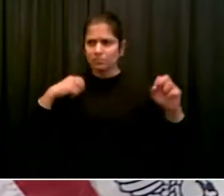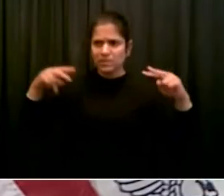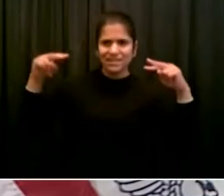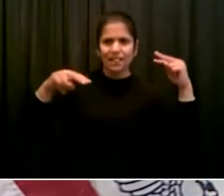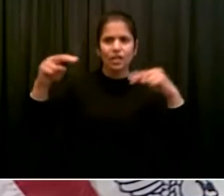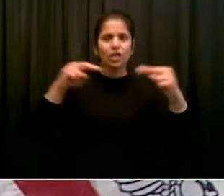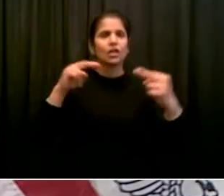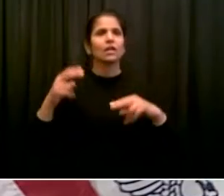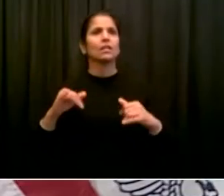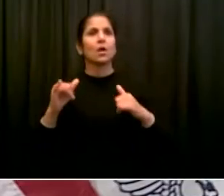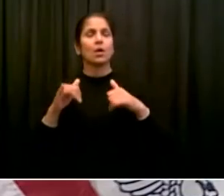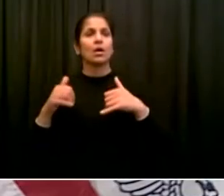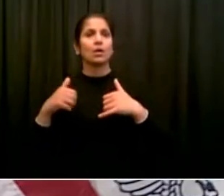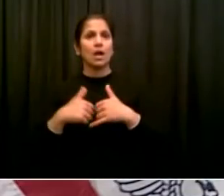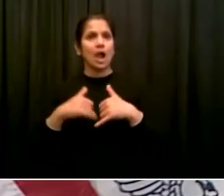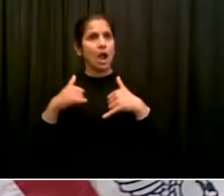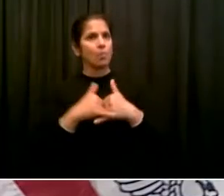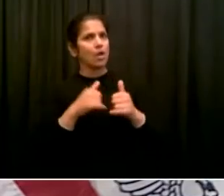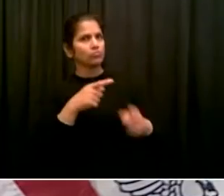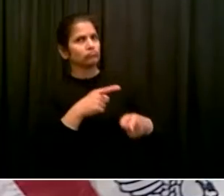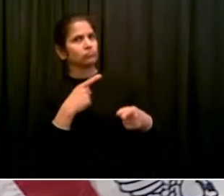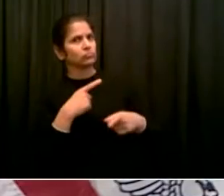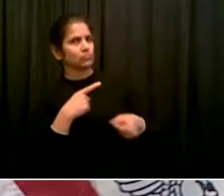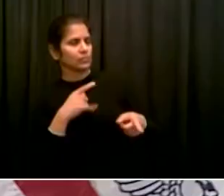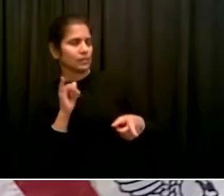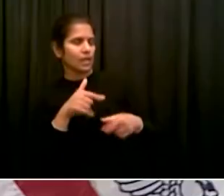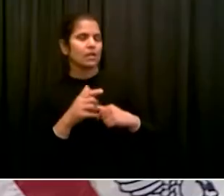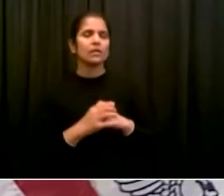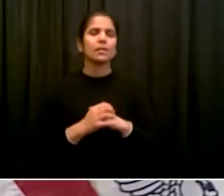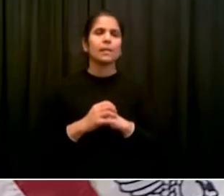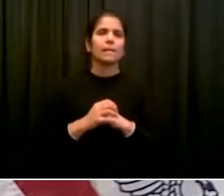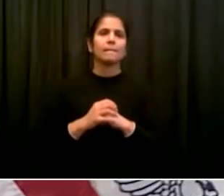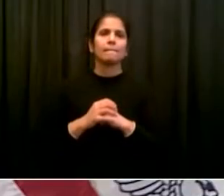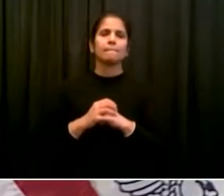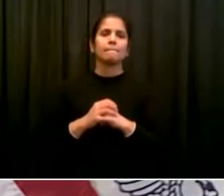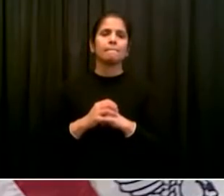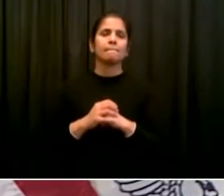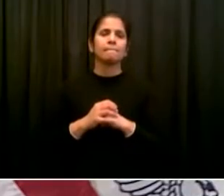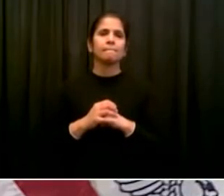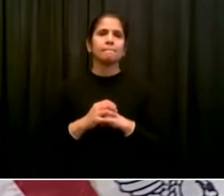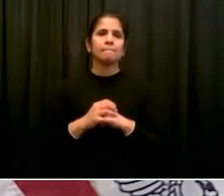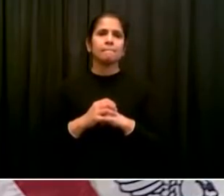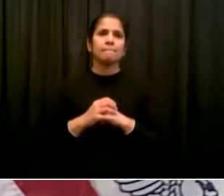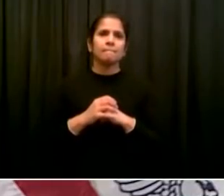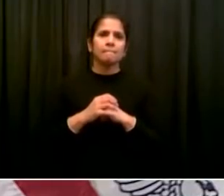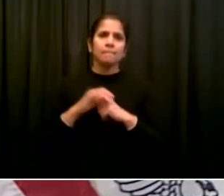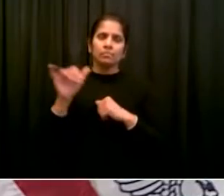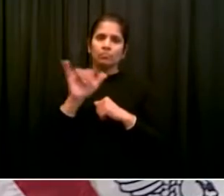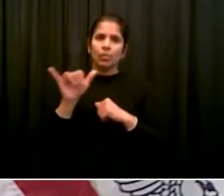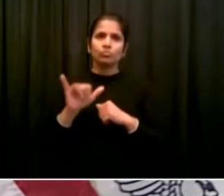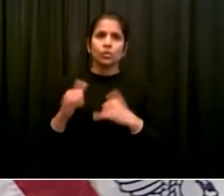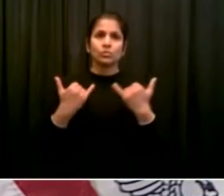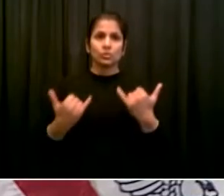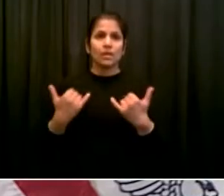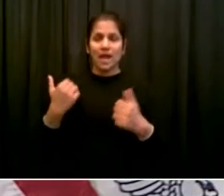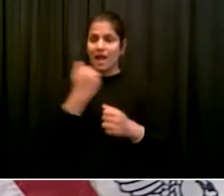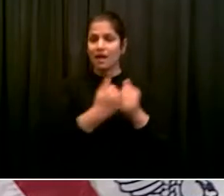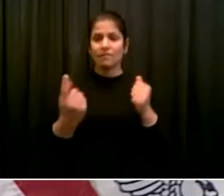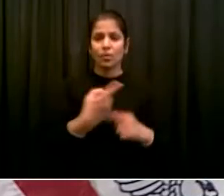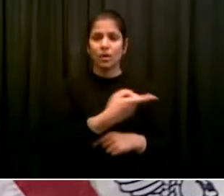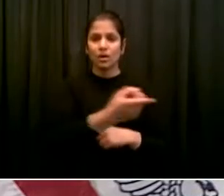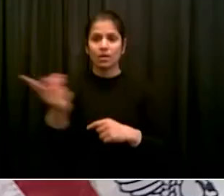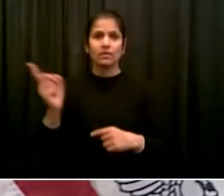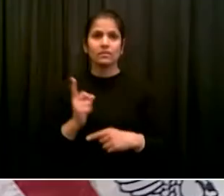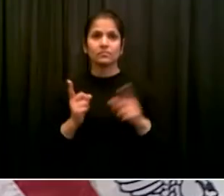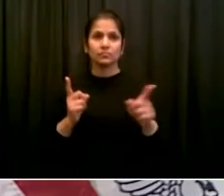promotion. The fact that we're going to have another tool now to increase the number of New York City residents in the police force, which is good for all of